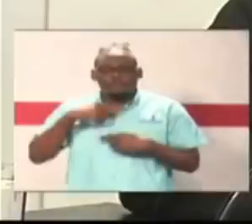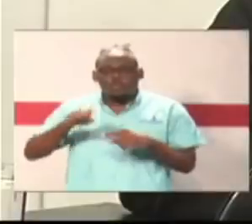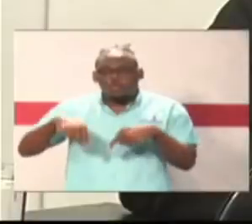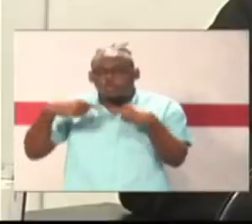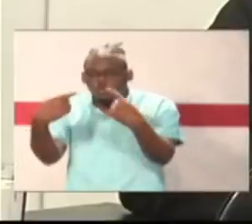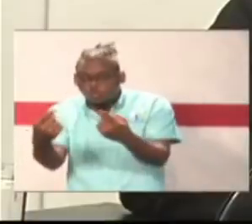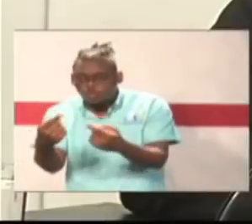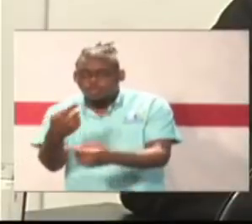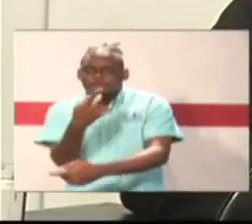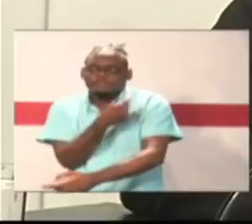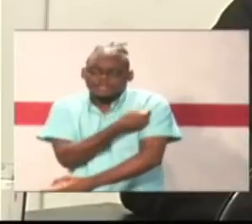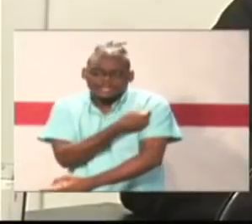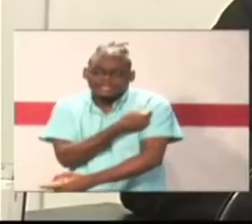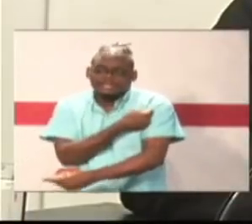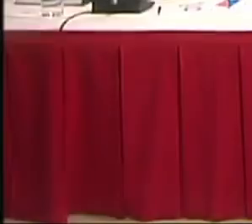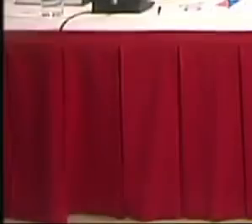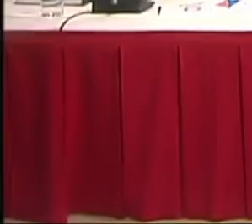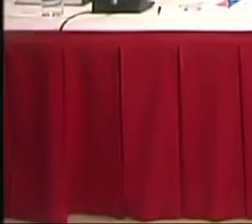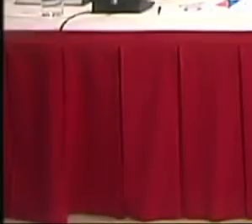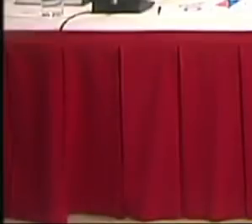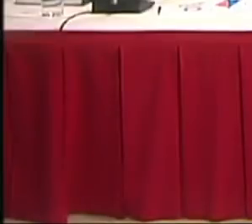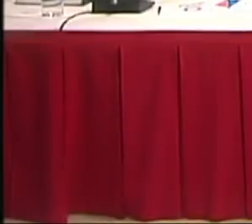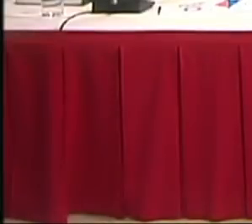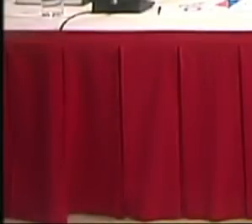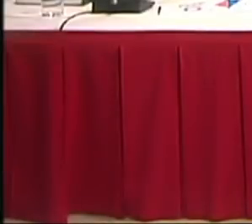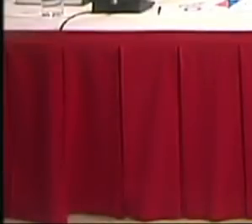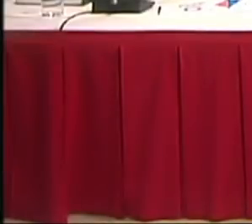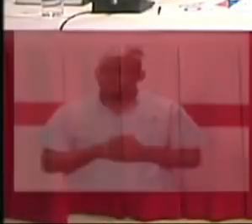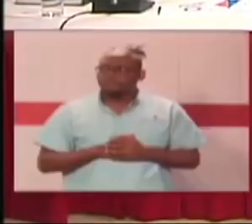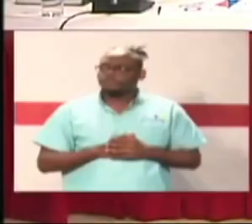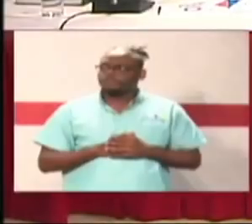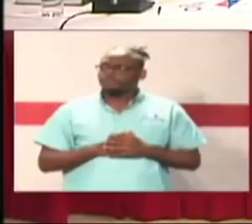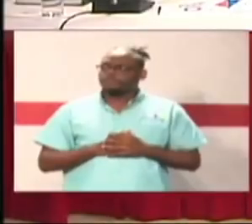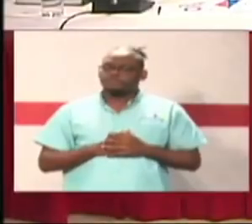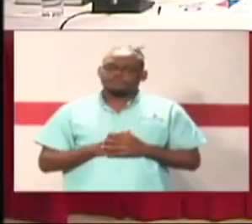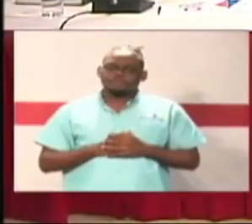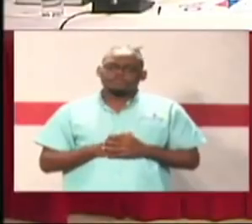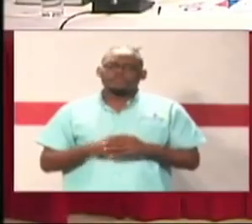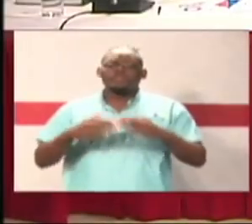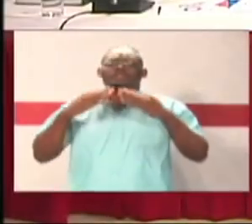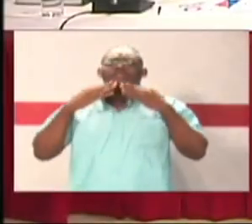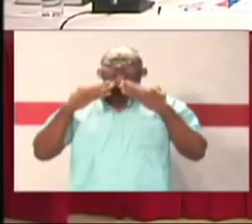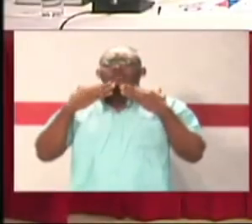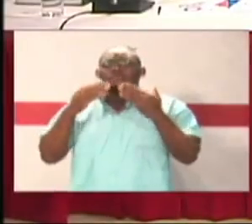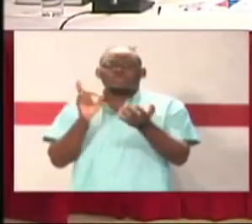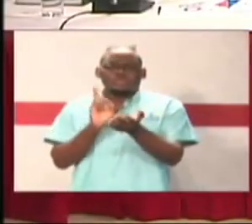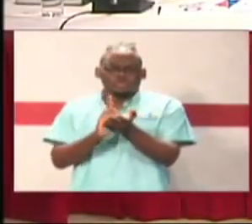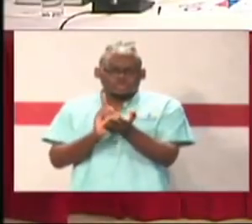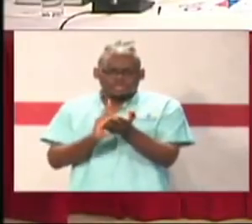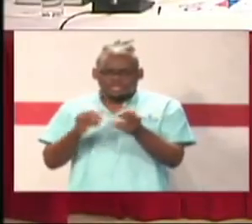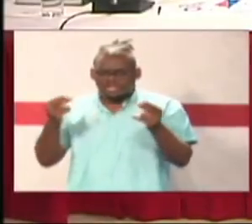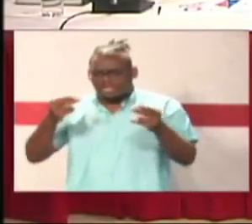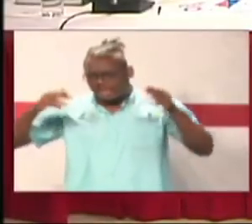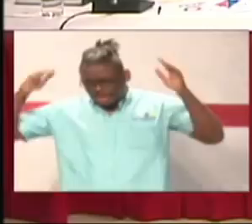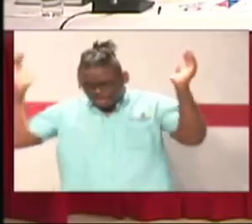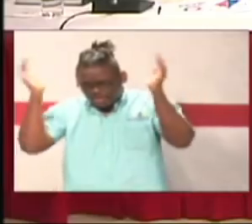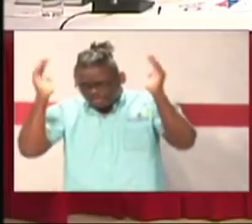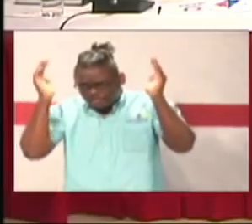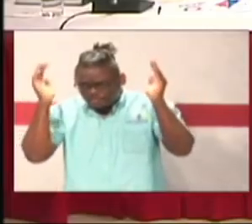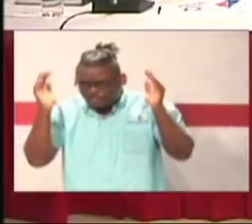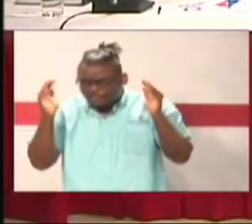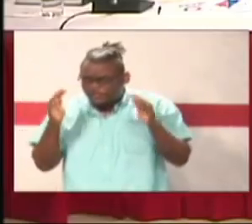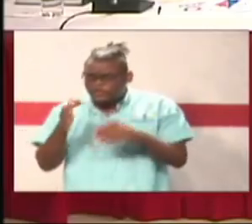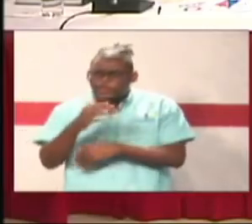Alexander. Thank you very much, Dr. Hines. Now, wouldn't you like to know which communities and